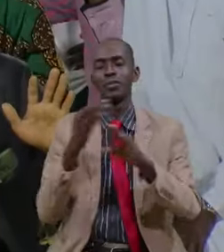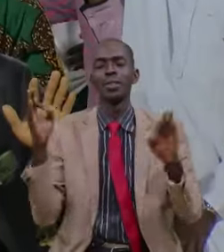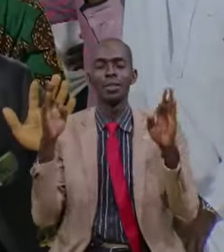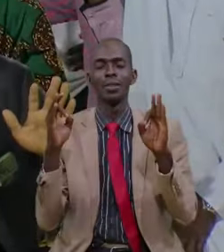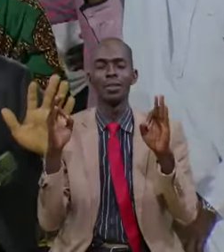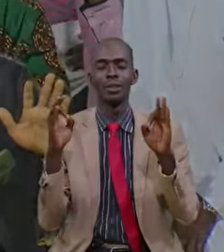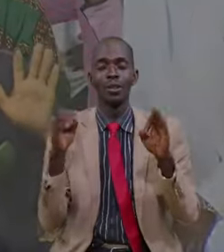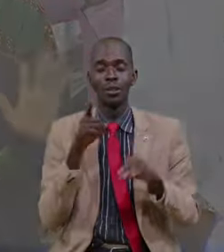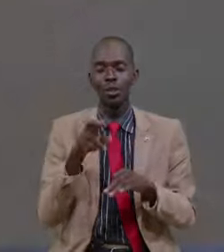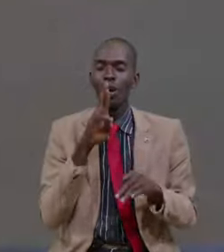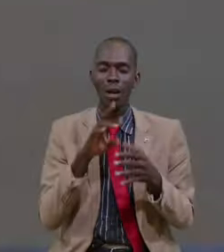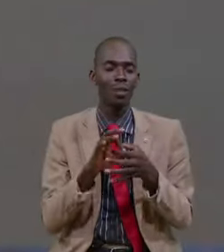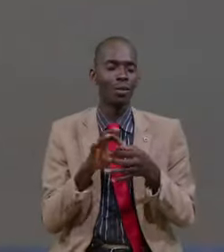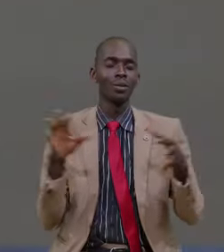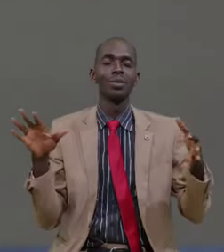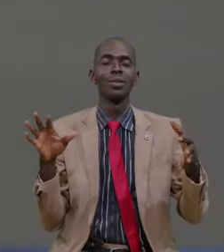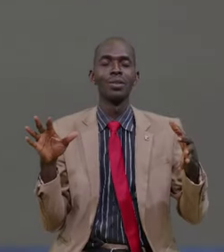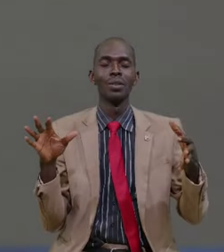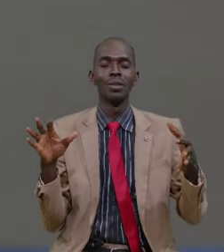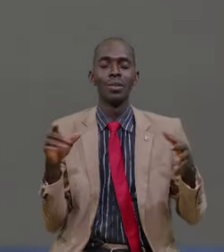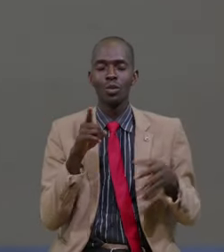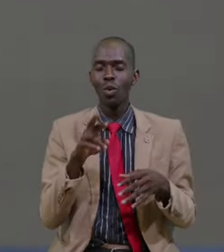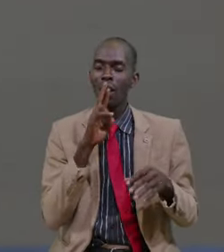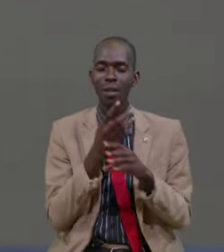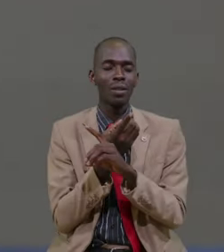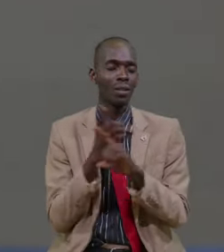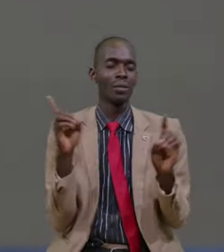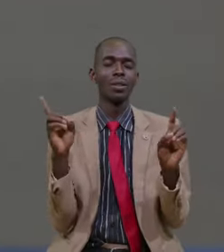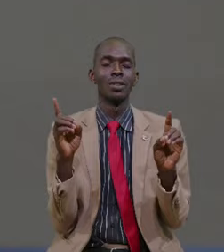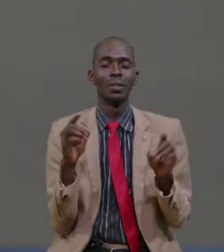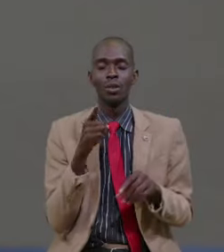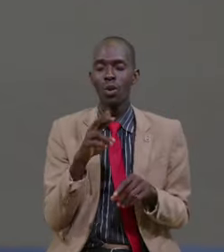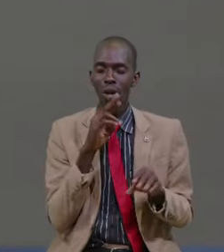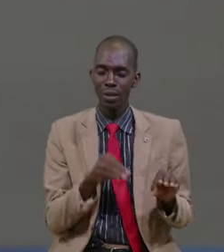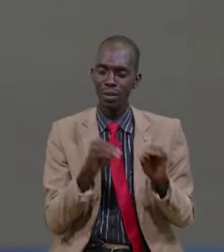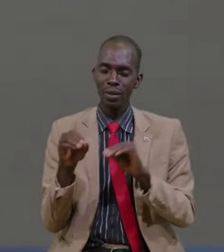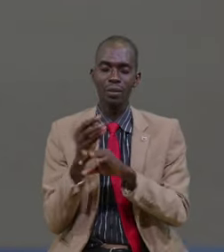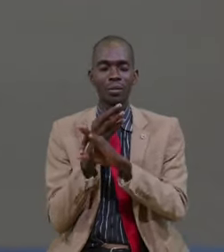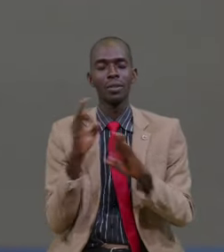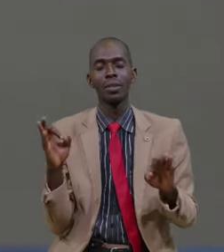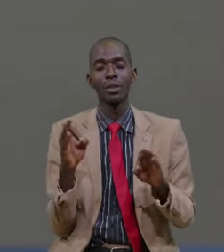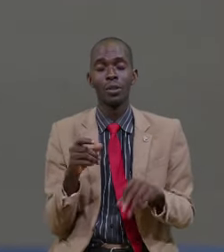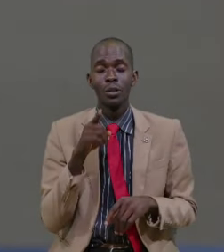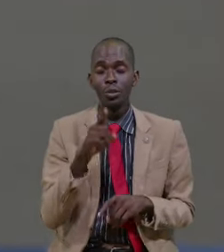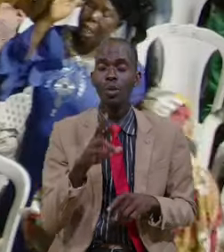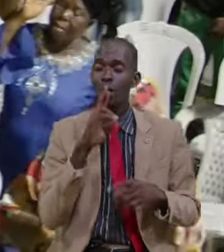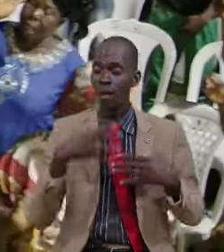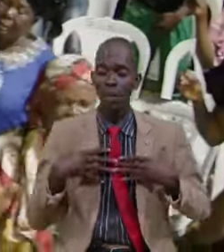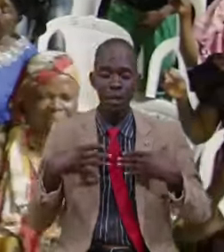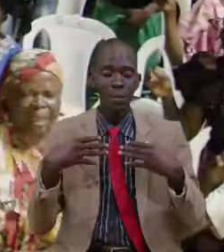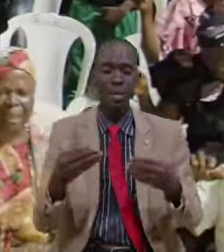You are loosed. You are delivered. You are set free. You are